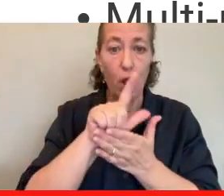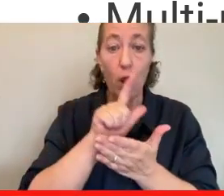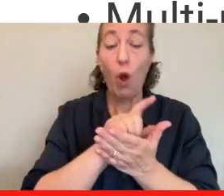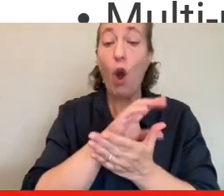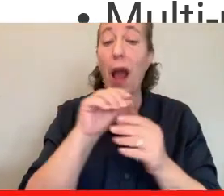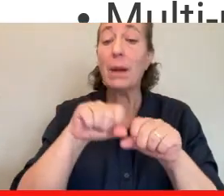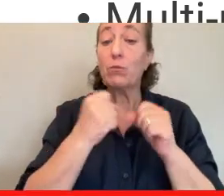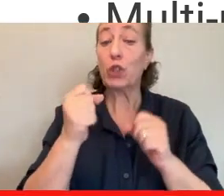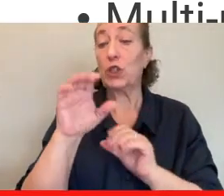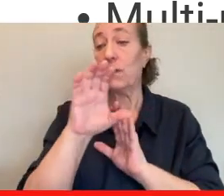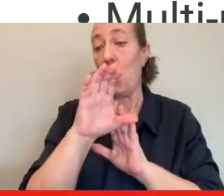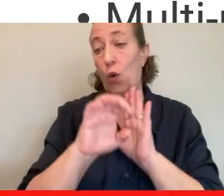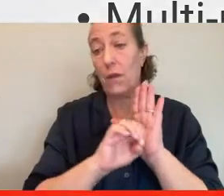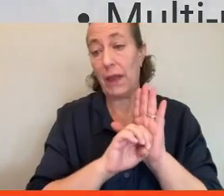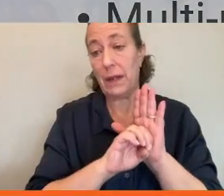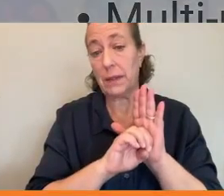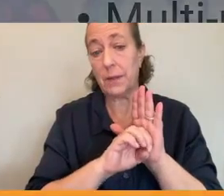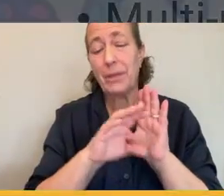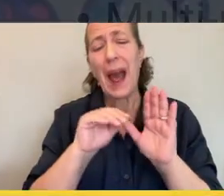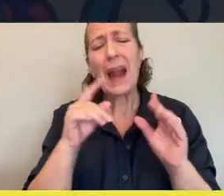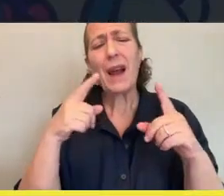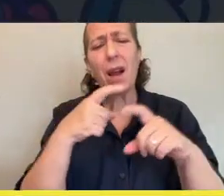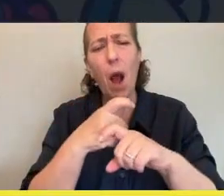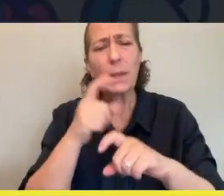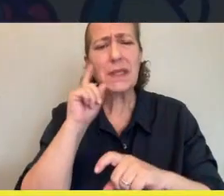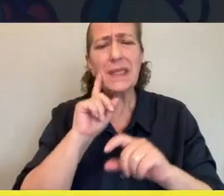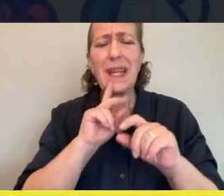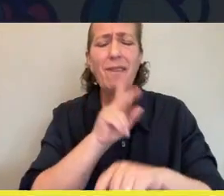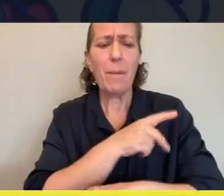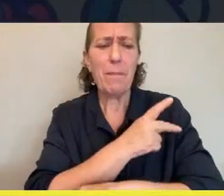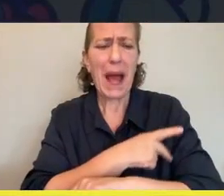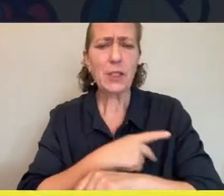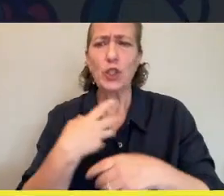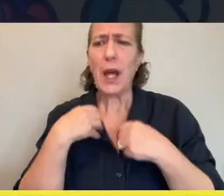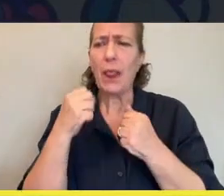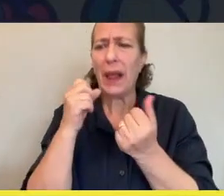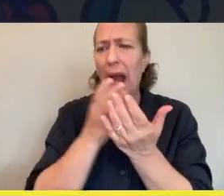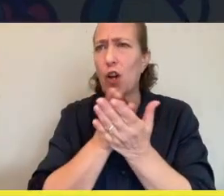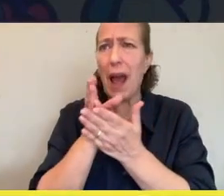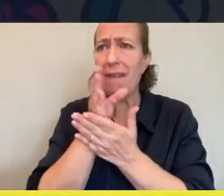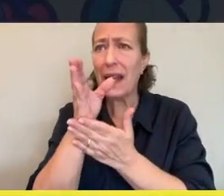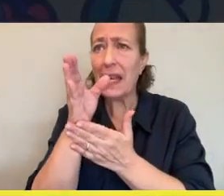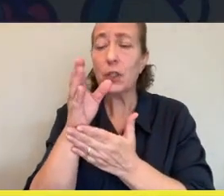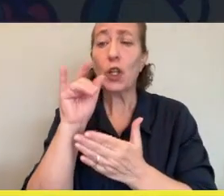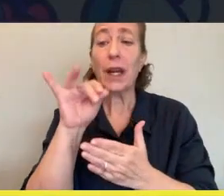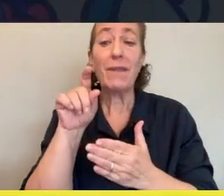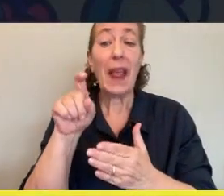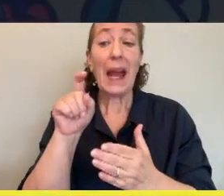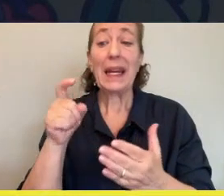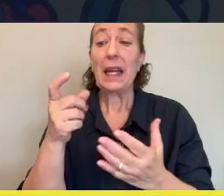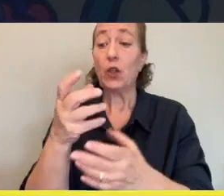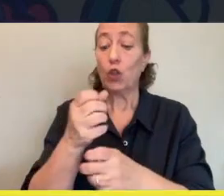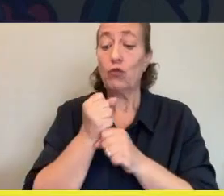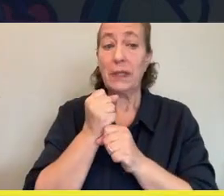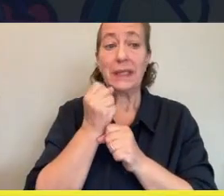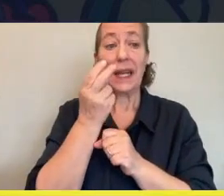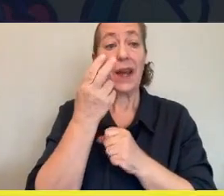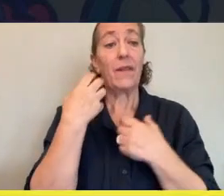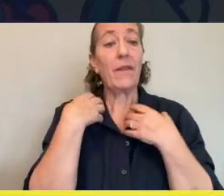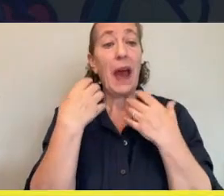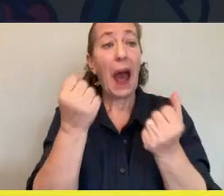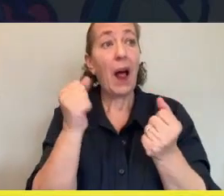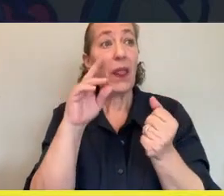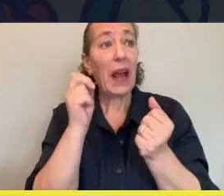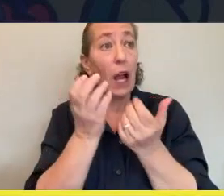Lastly, it complicates deaf patients' healthcare navigation. If a deaf patient needs to receive mental health or substance use treatment services, but a majority